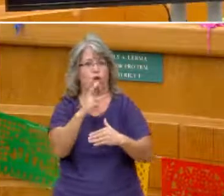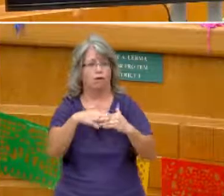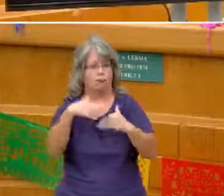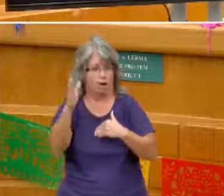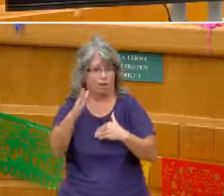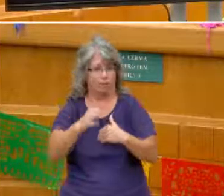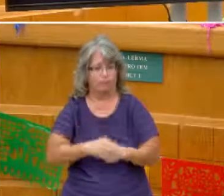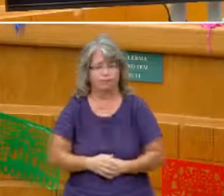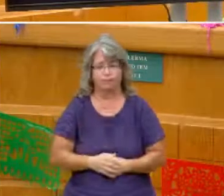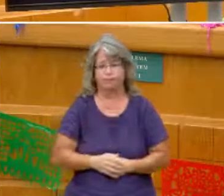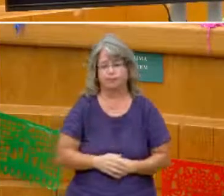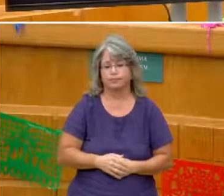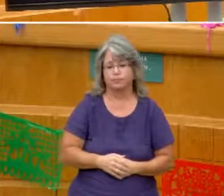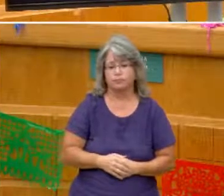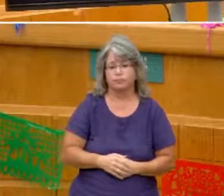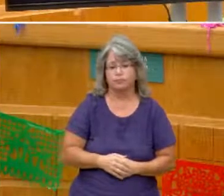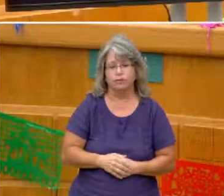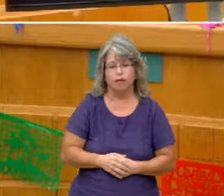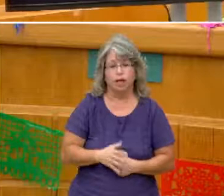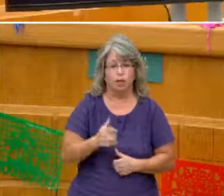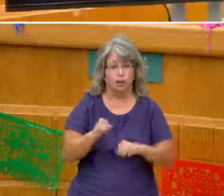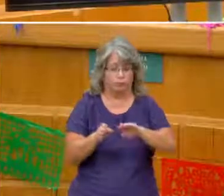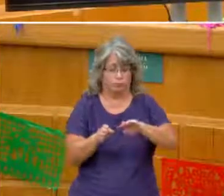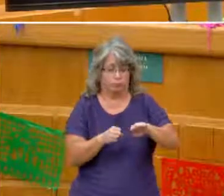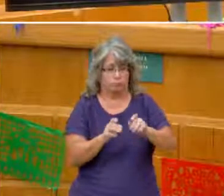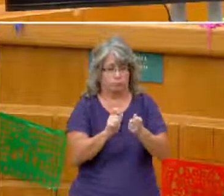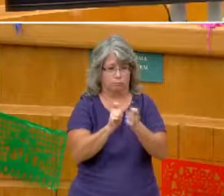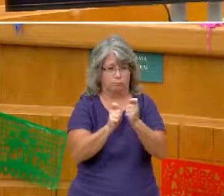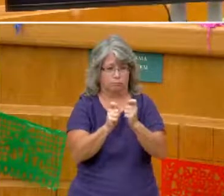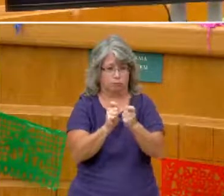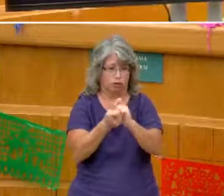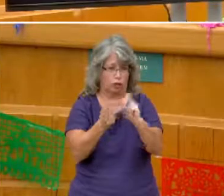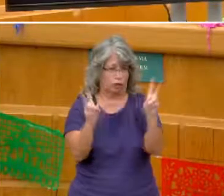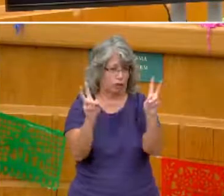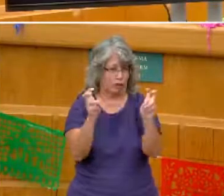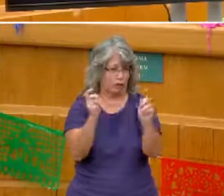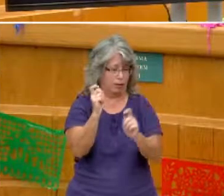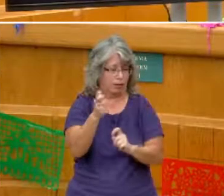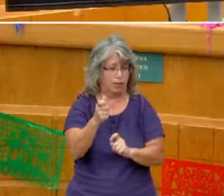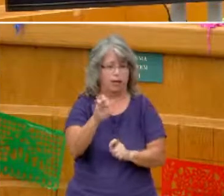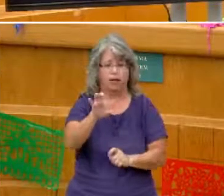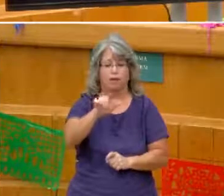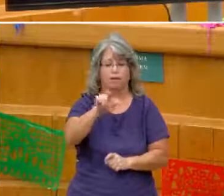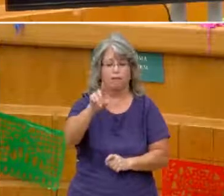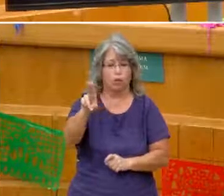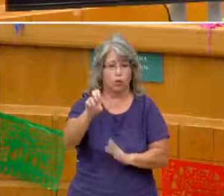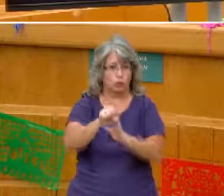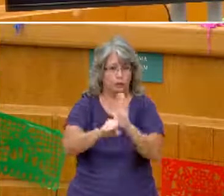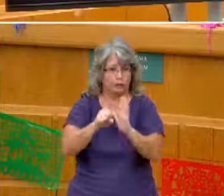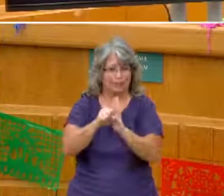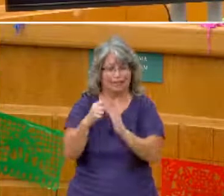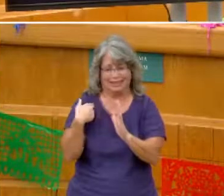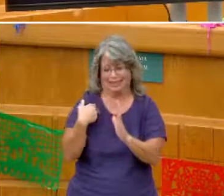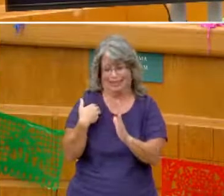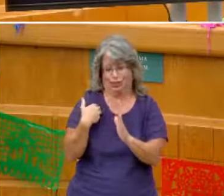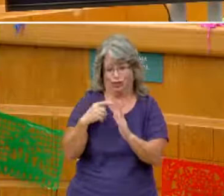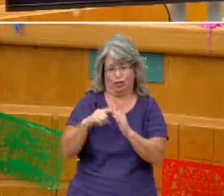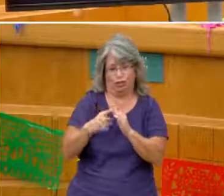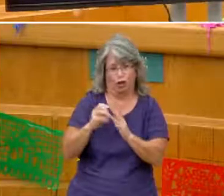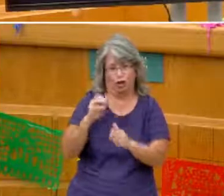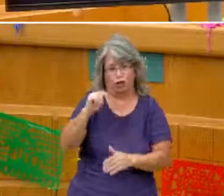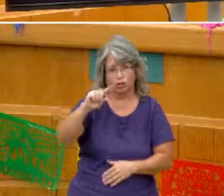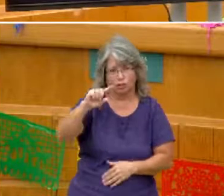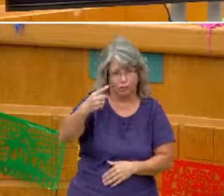I think everybody knows flu season is right around the corner. It starts just a few days ago, October 1st, and it continues through May